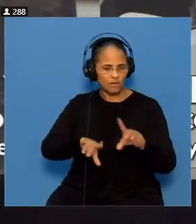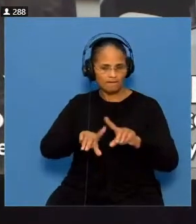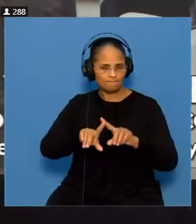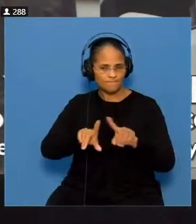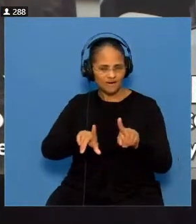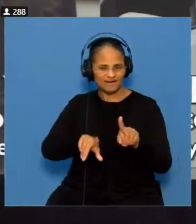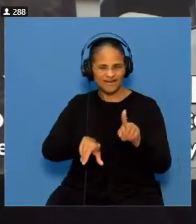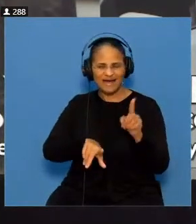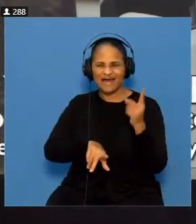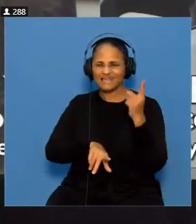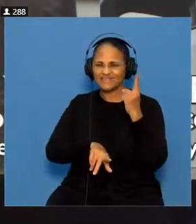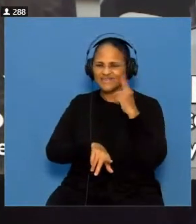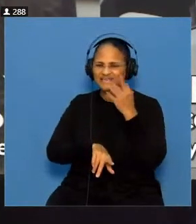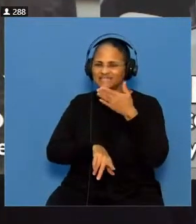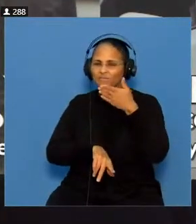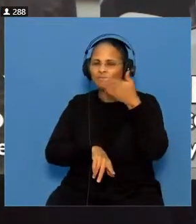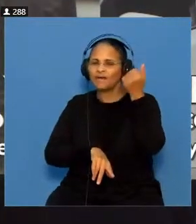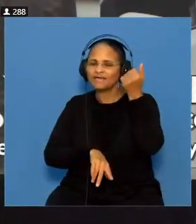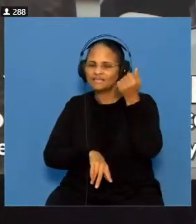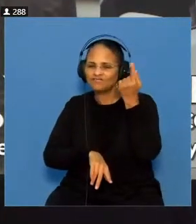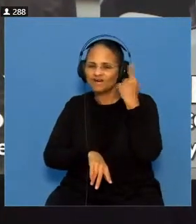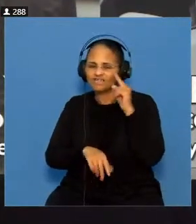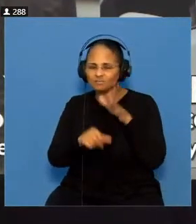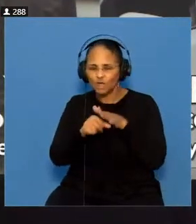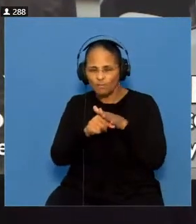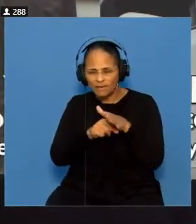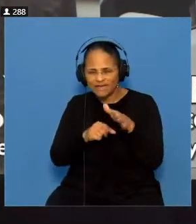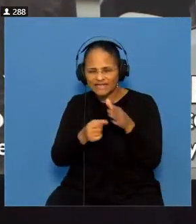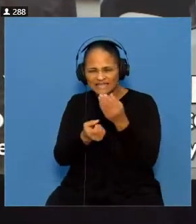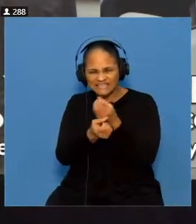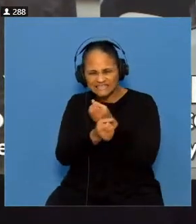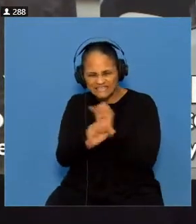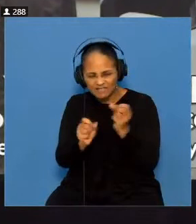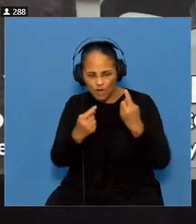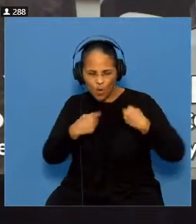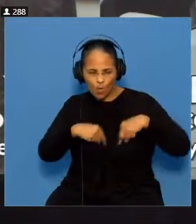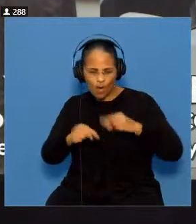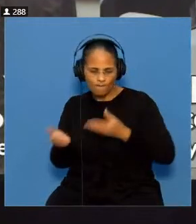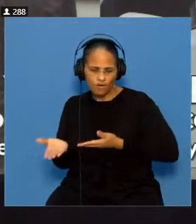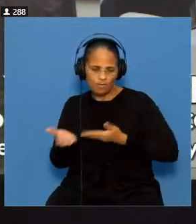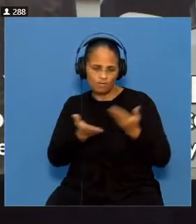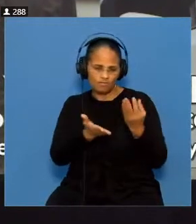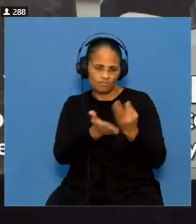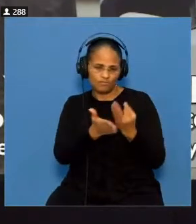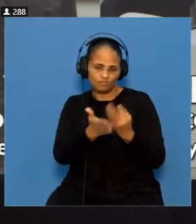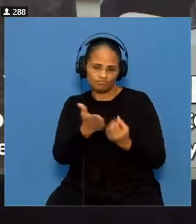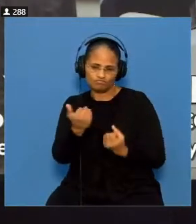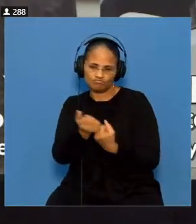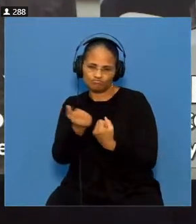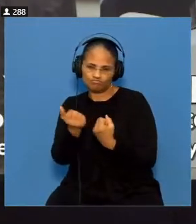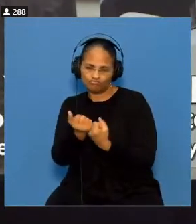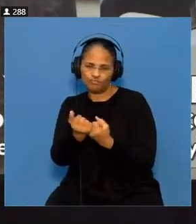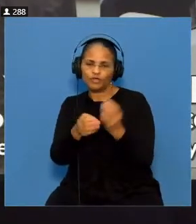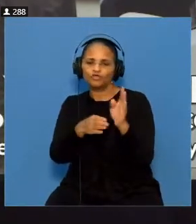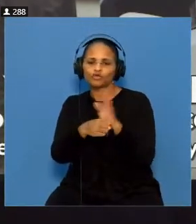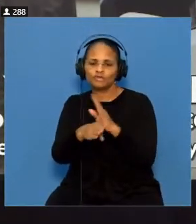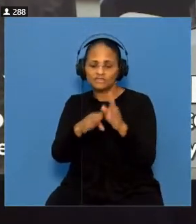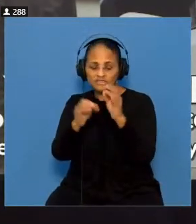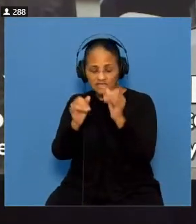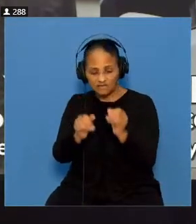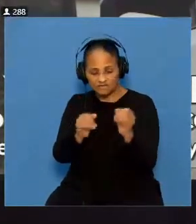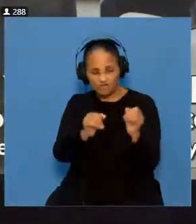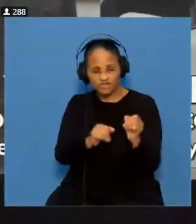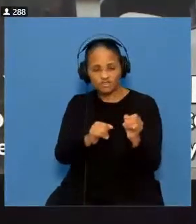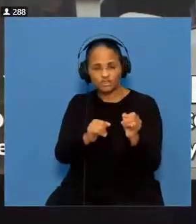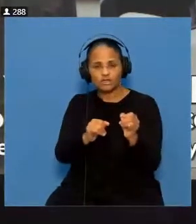that it's far better for us to be completely safe while providing the financial support that we can to businesses and individuals